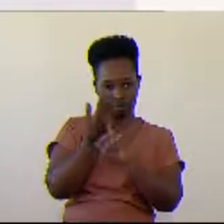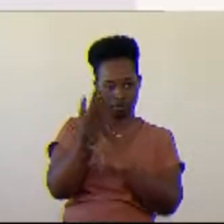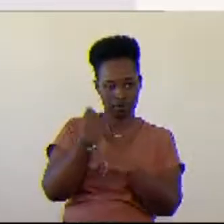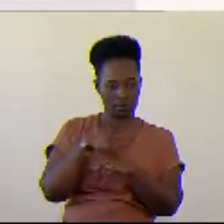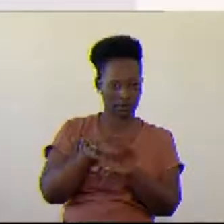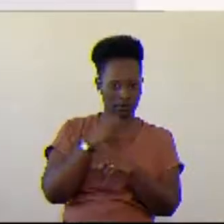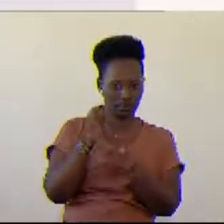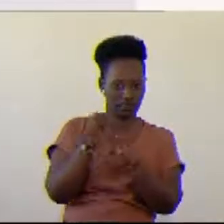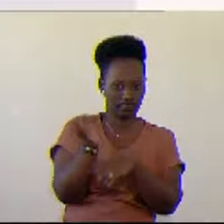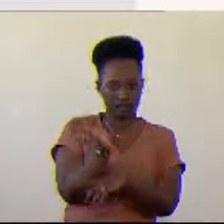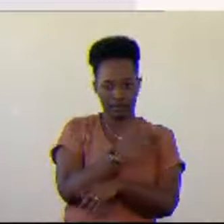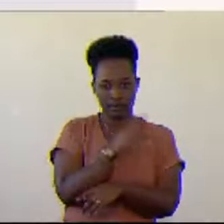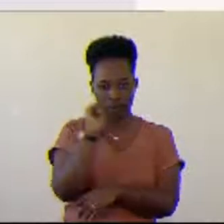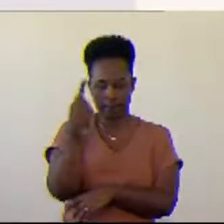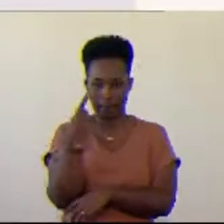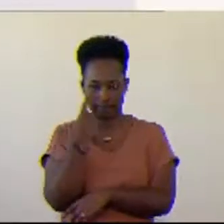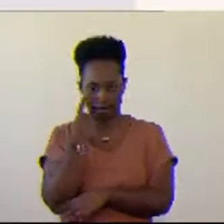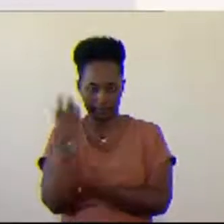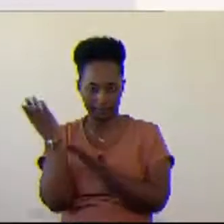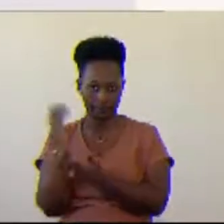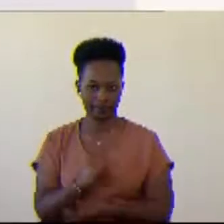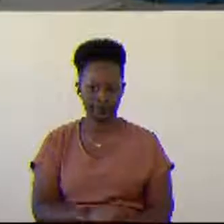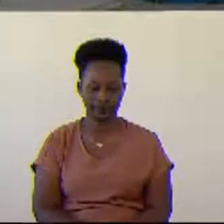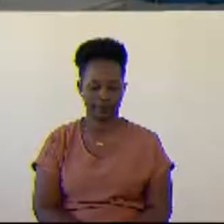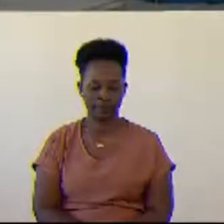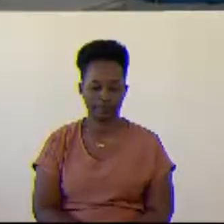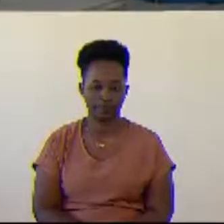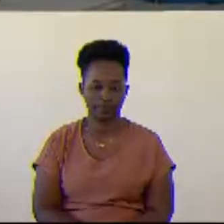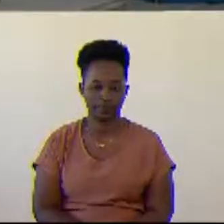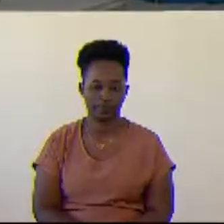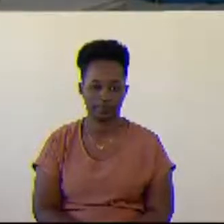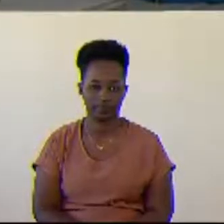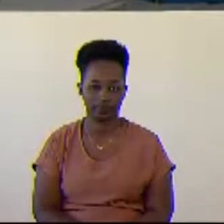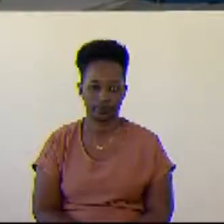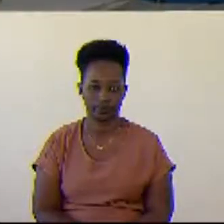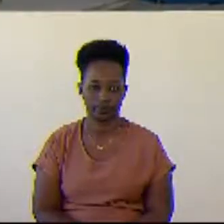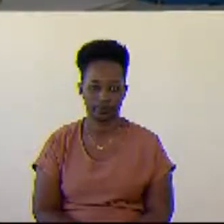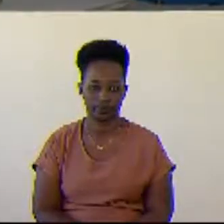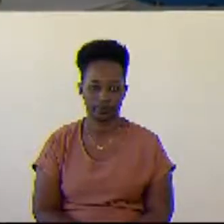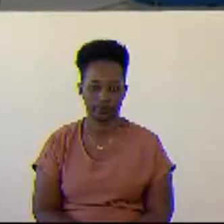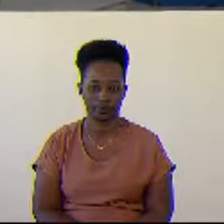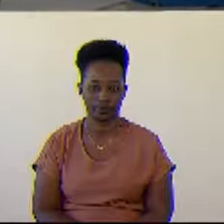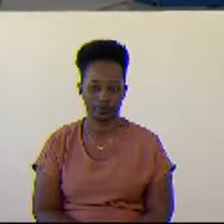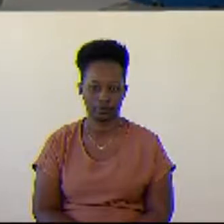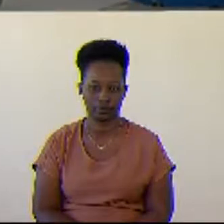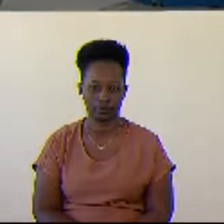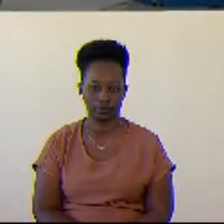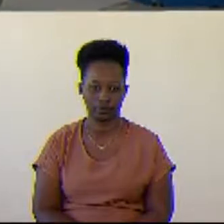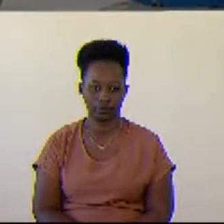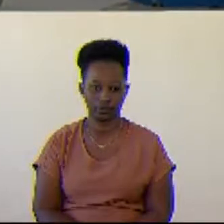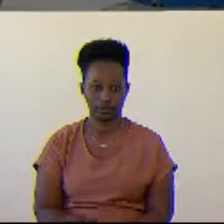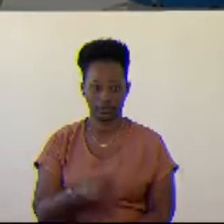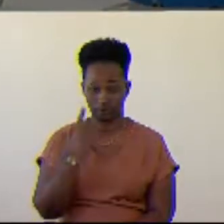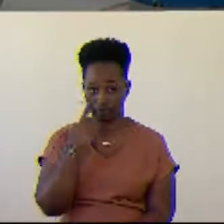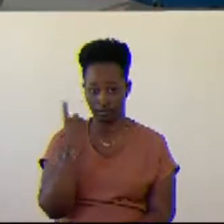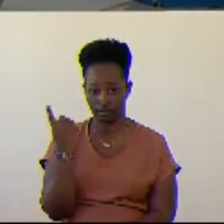this. Let me make it stop. Okay, let it stop. Okay, it will move. Let us